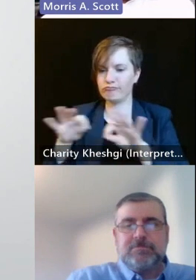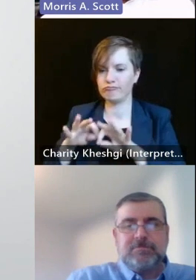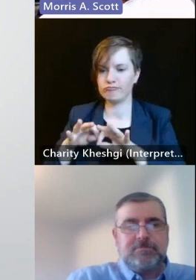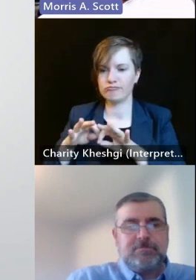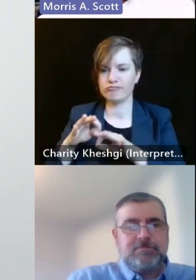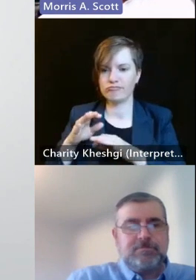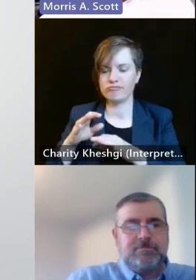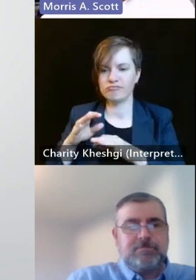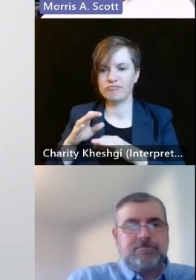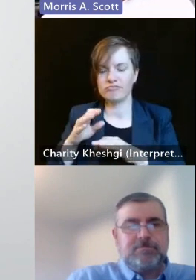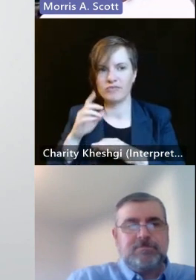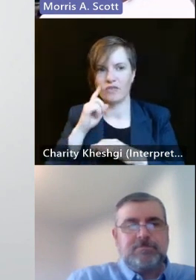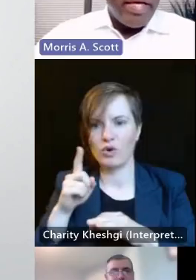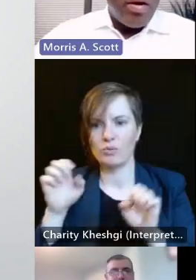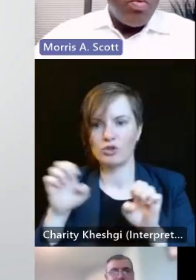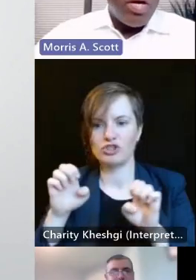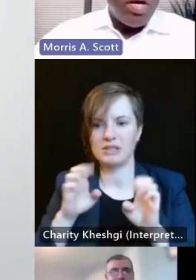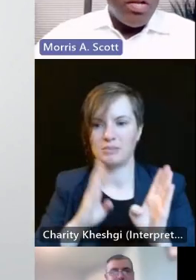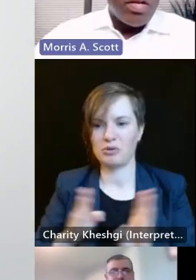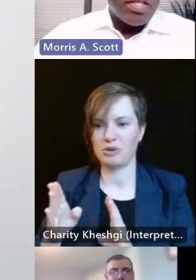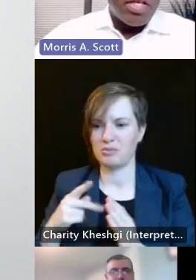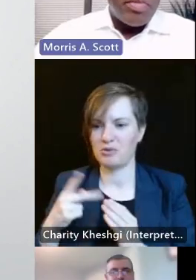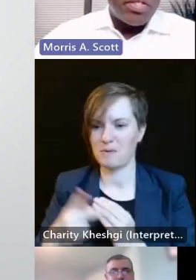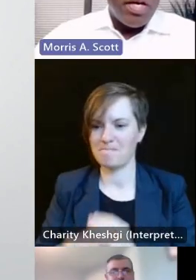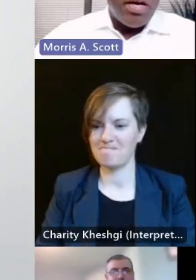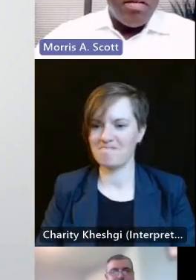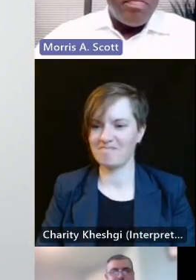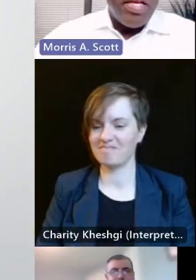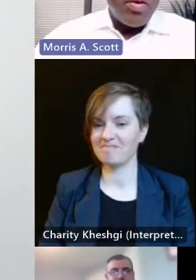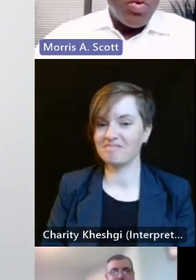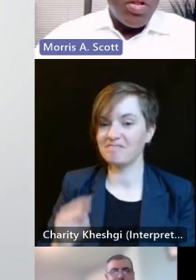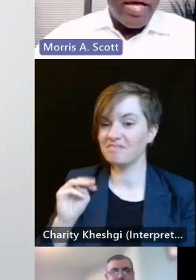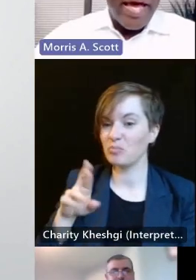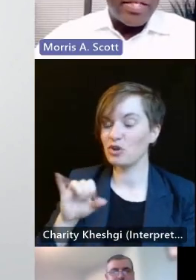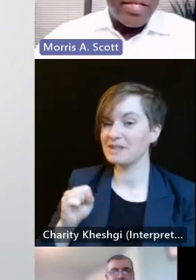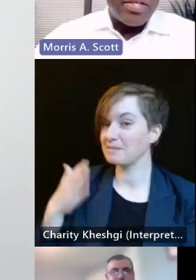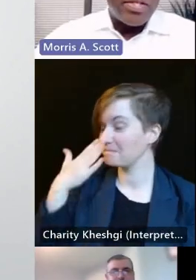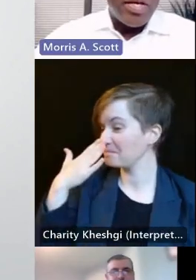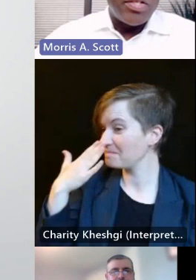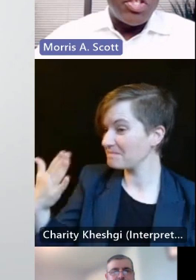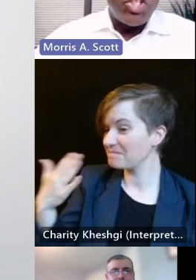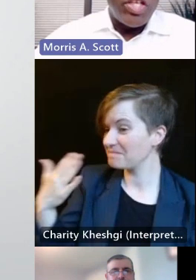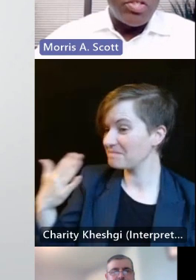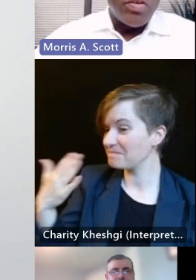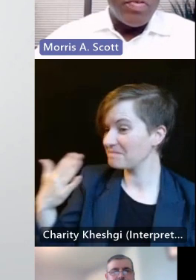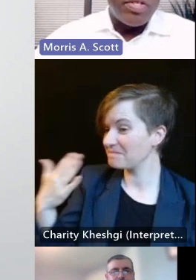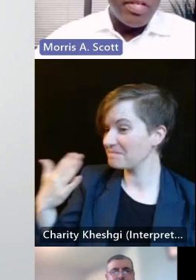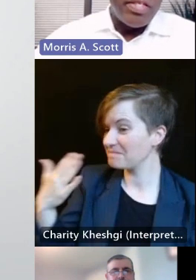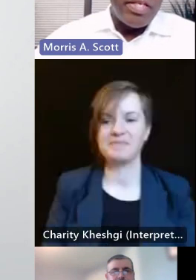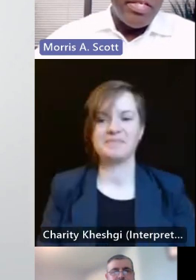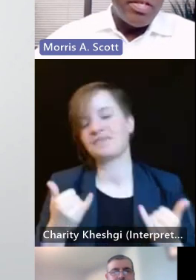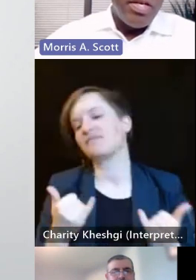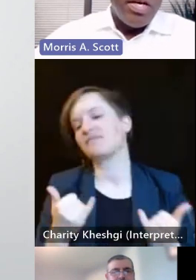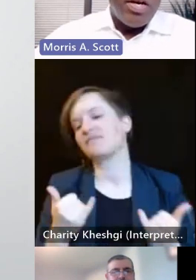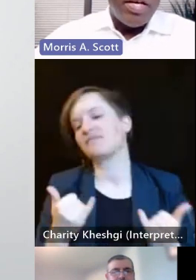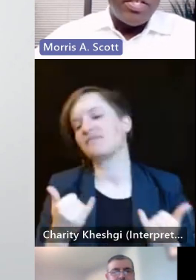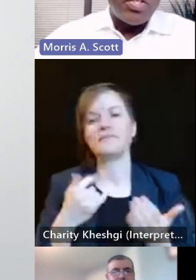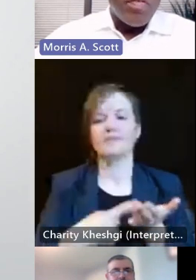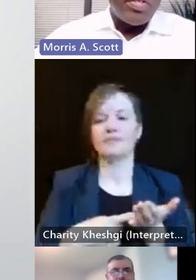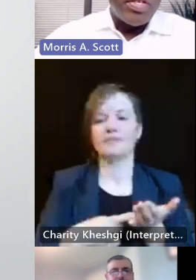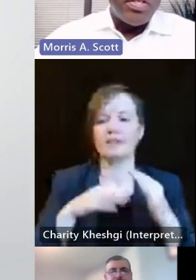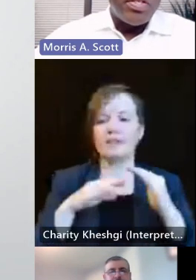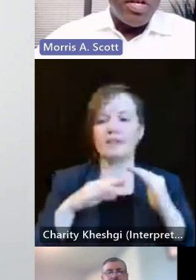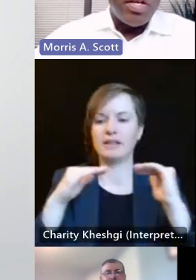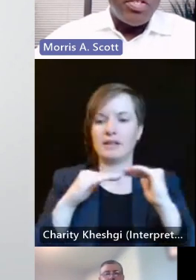Thanks, Rocco. So let's now look at the subject of equal access to shelter facilities